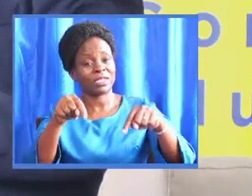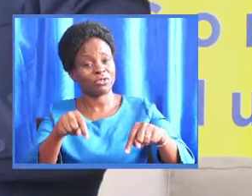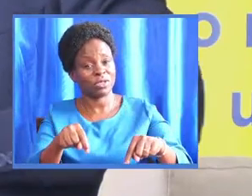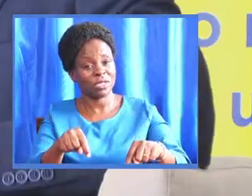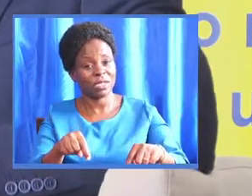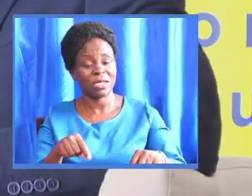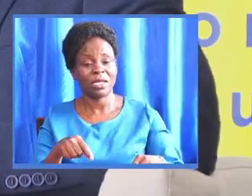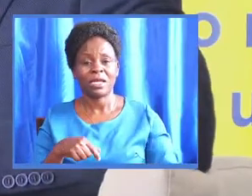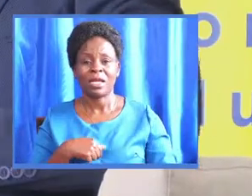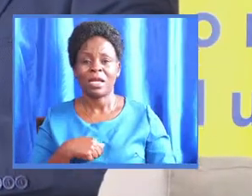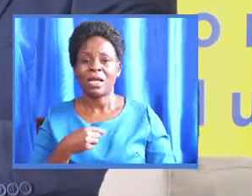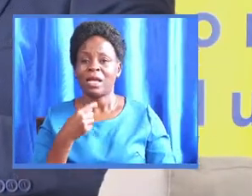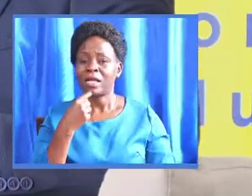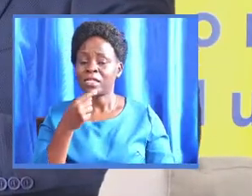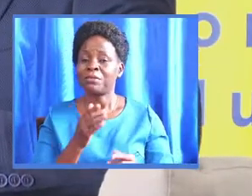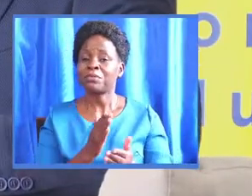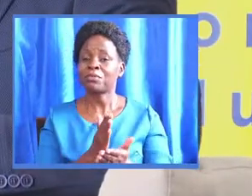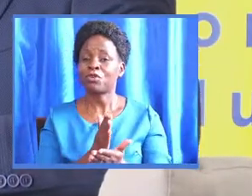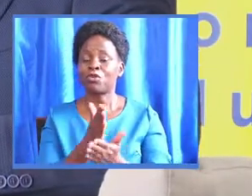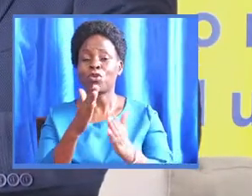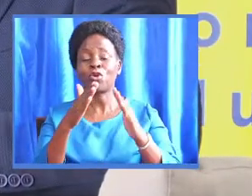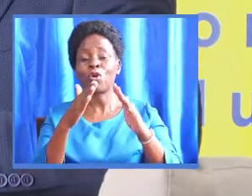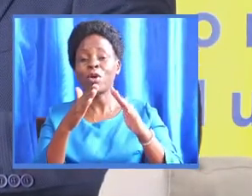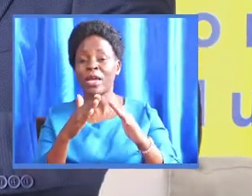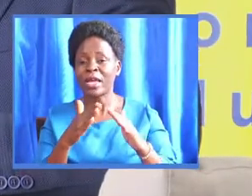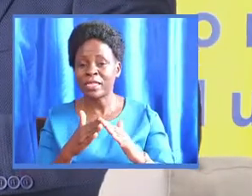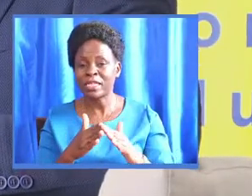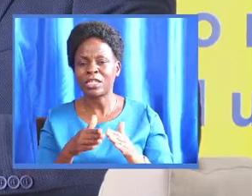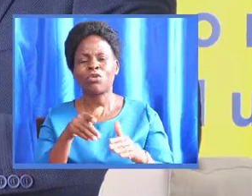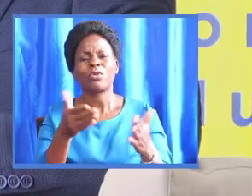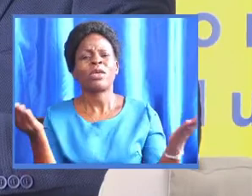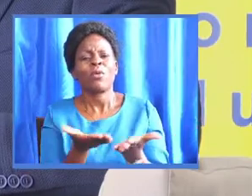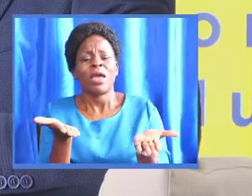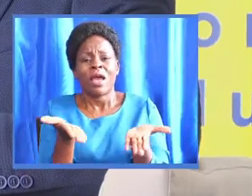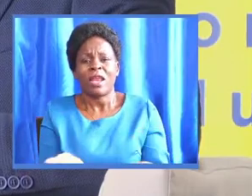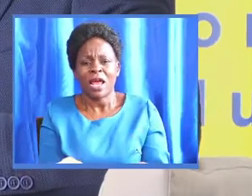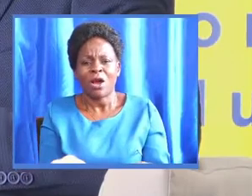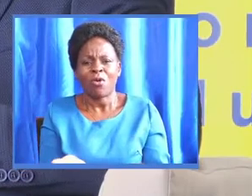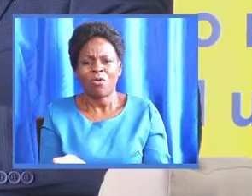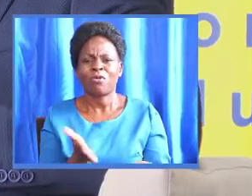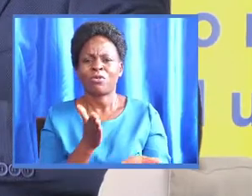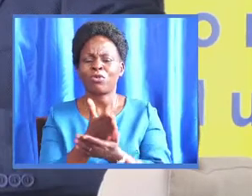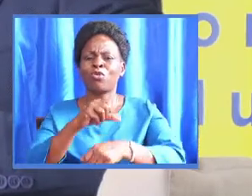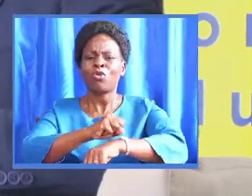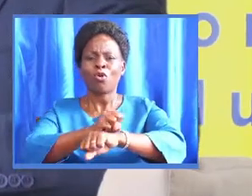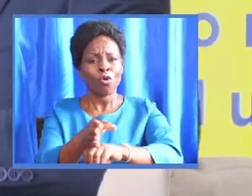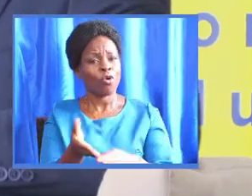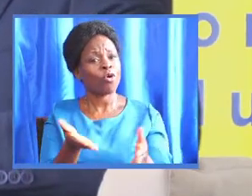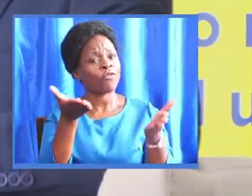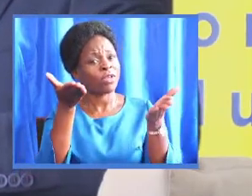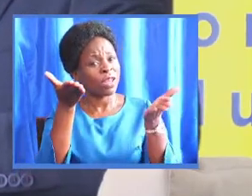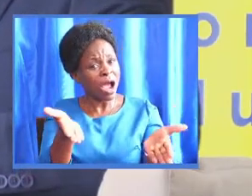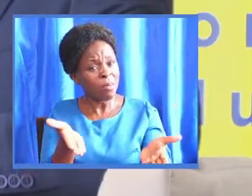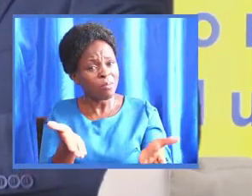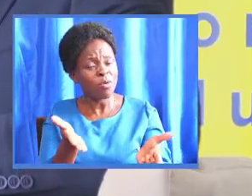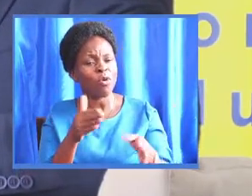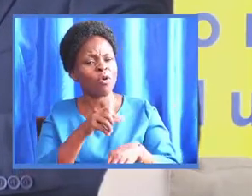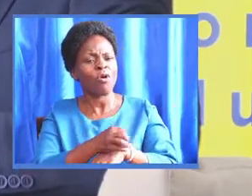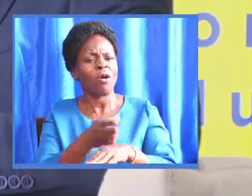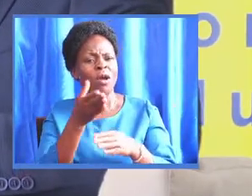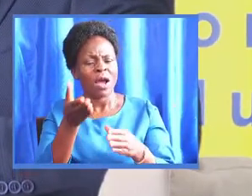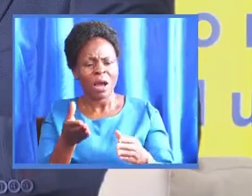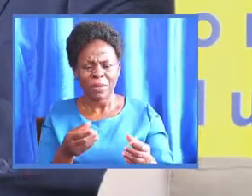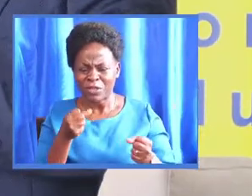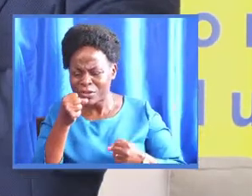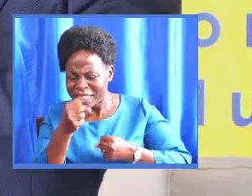I am asking, Shirley, real estate in Uganda, where are we right now amidst the COVID pandemic that we're